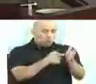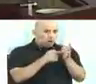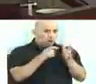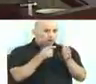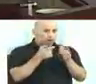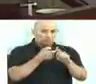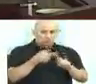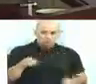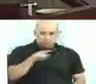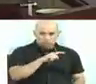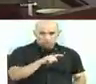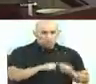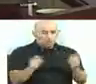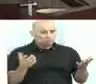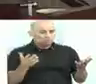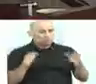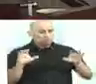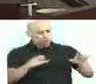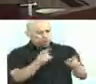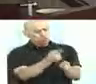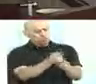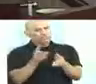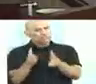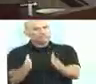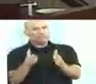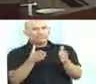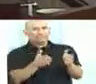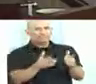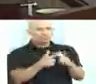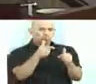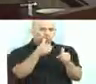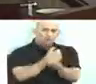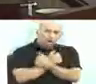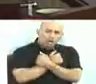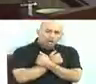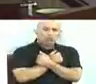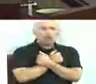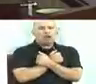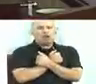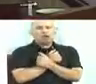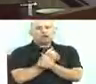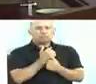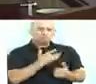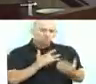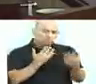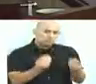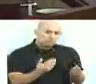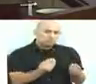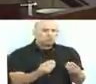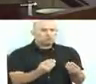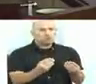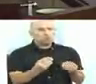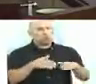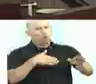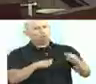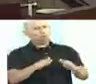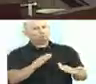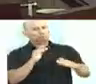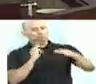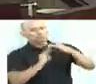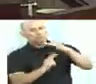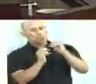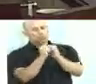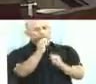you? But to do justice, to love mercy, and to walk humbly with